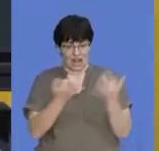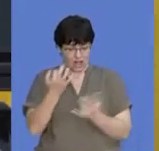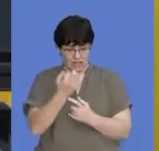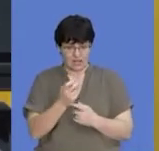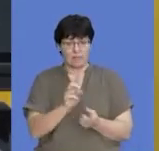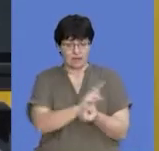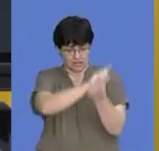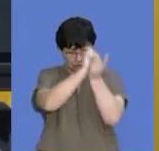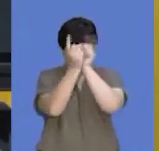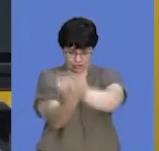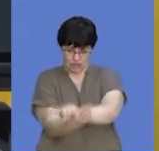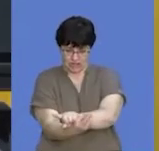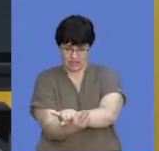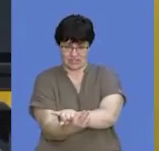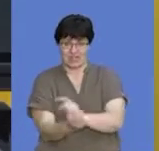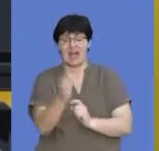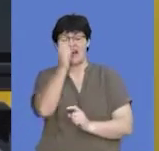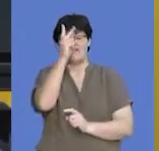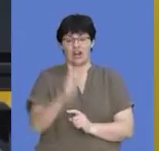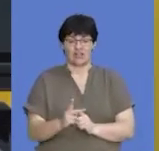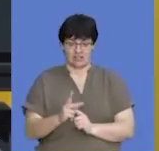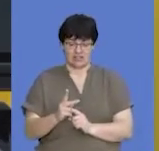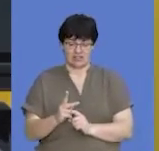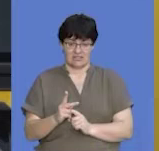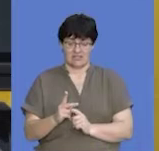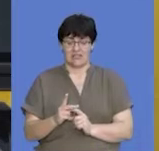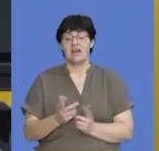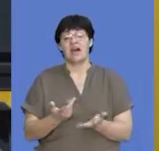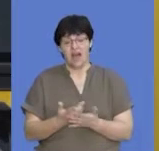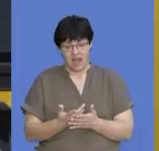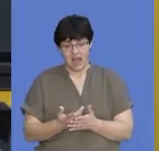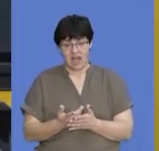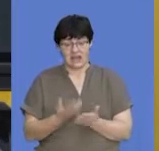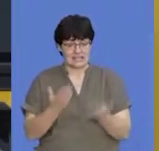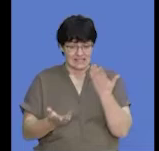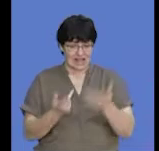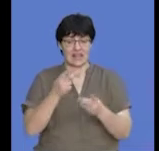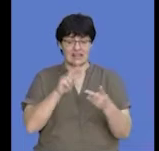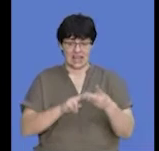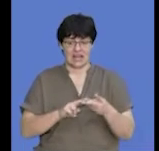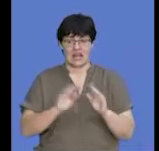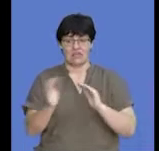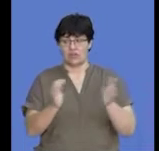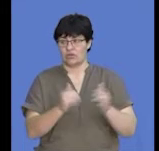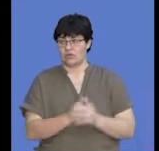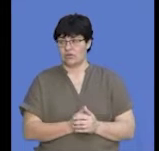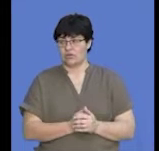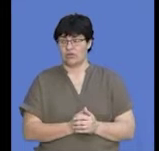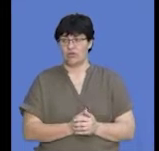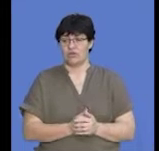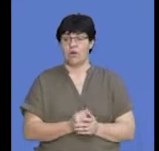that converts it to a fraction scale and then to a ratio scale. So, my 180